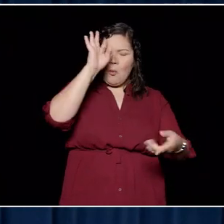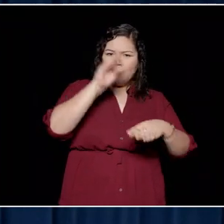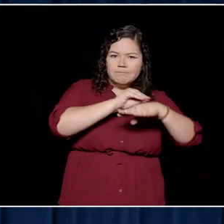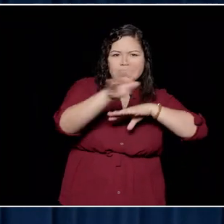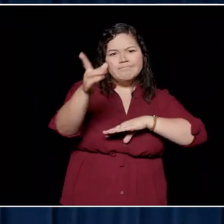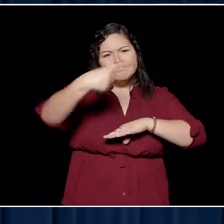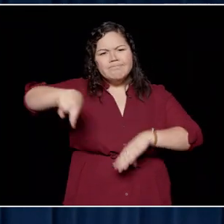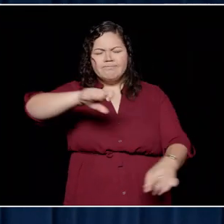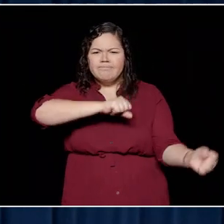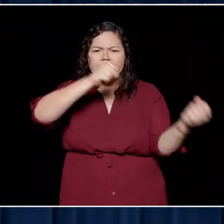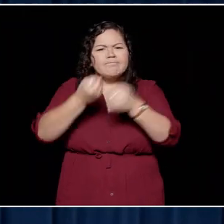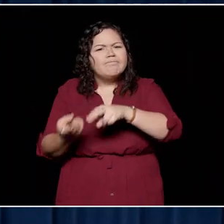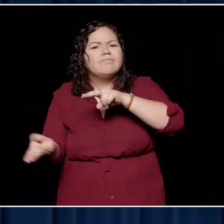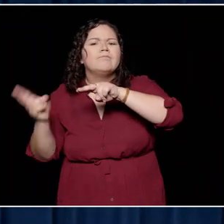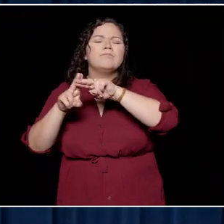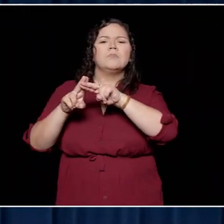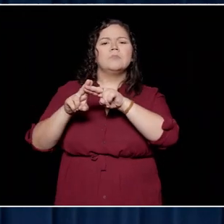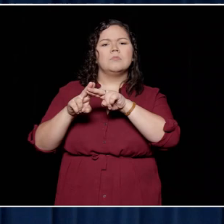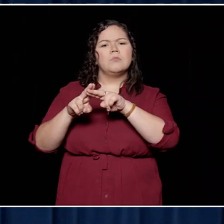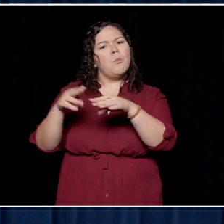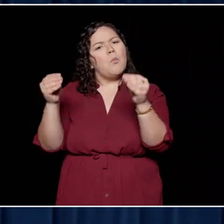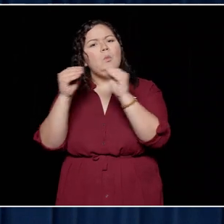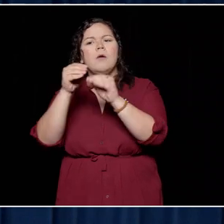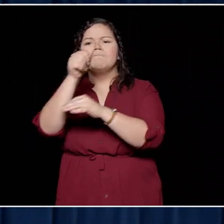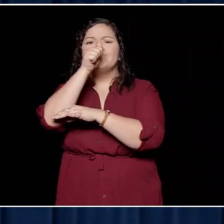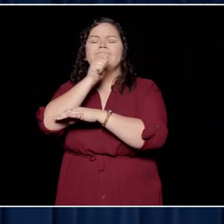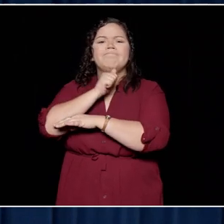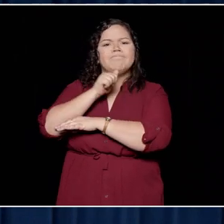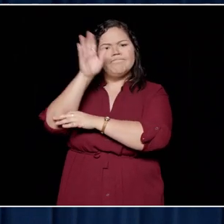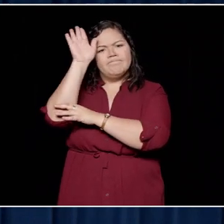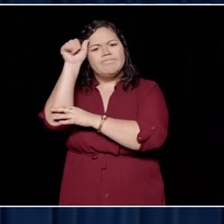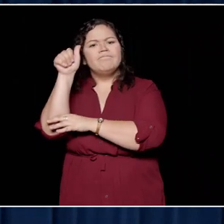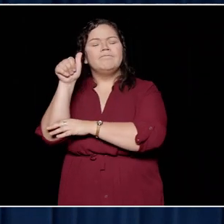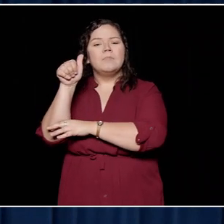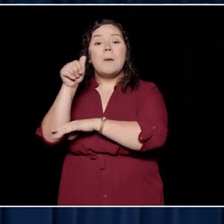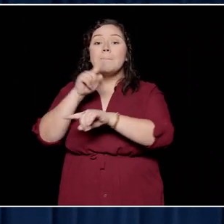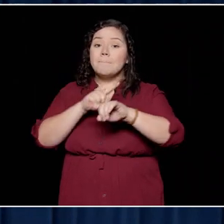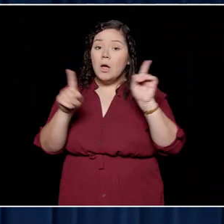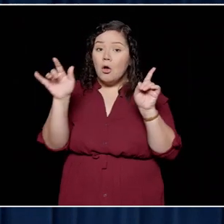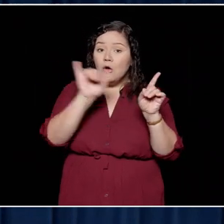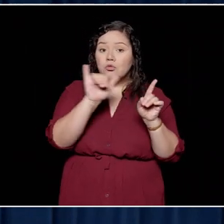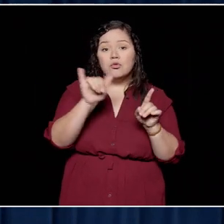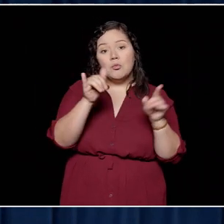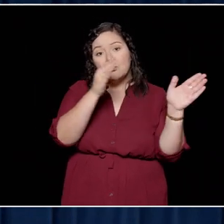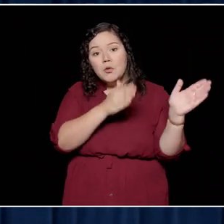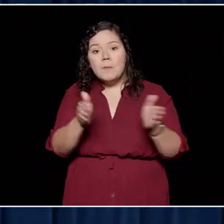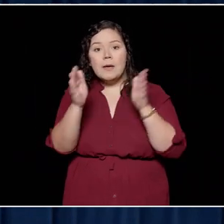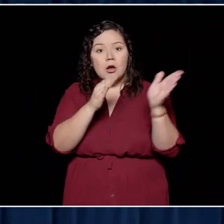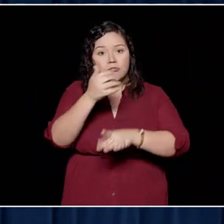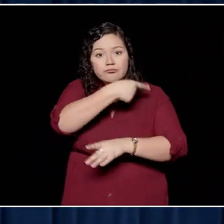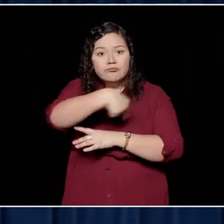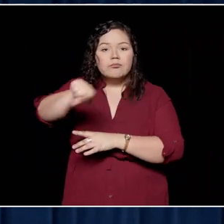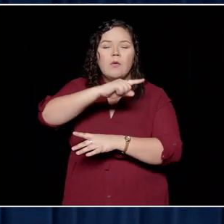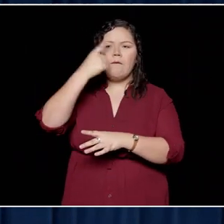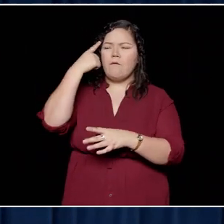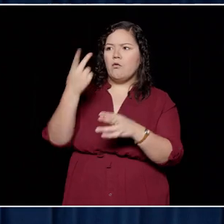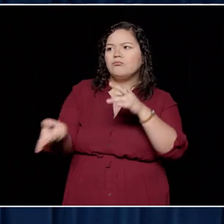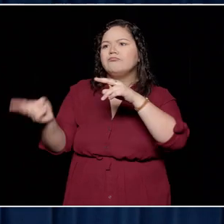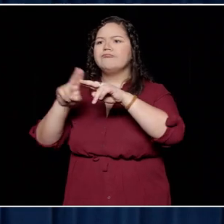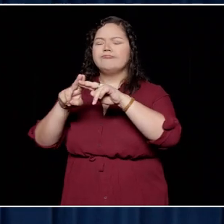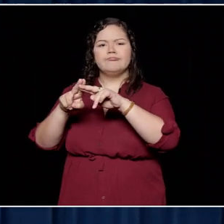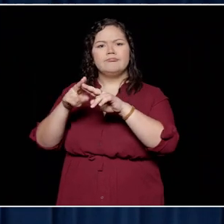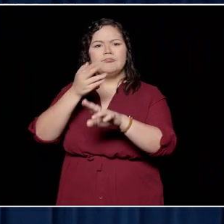stronger, more resilient, that it will prepare you to be even better than you might have been.